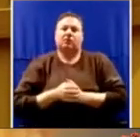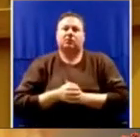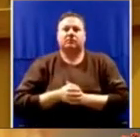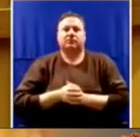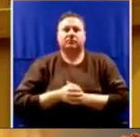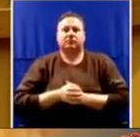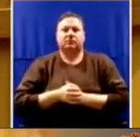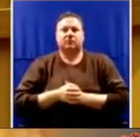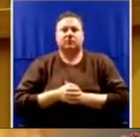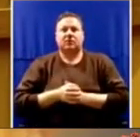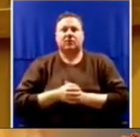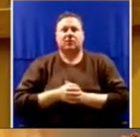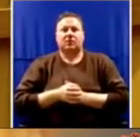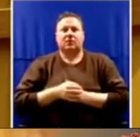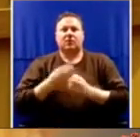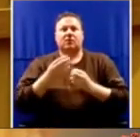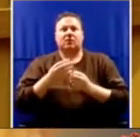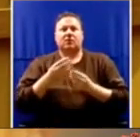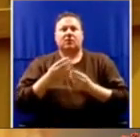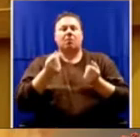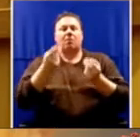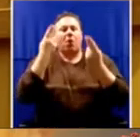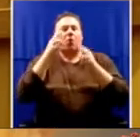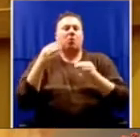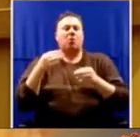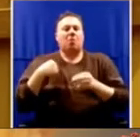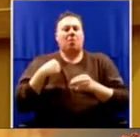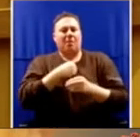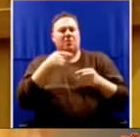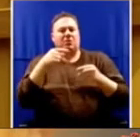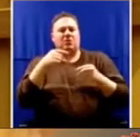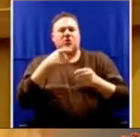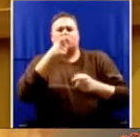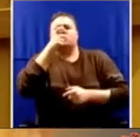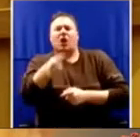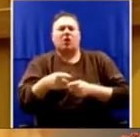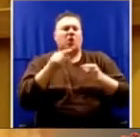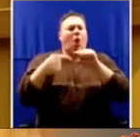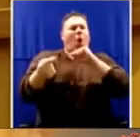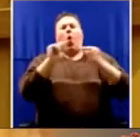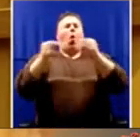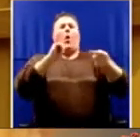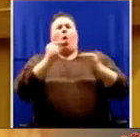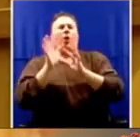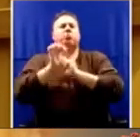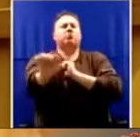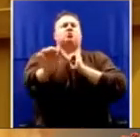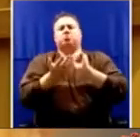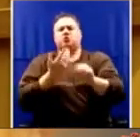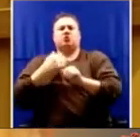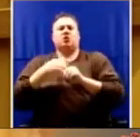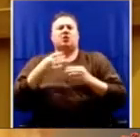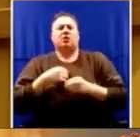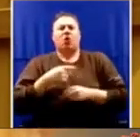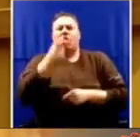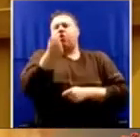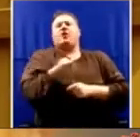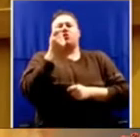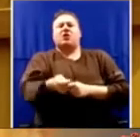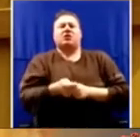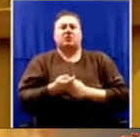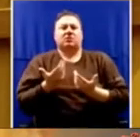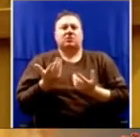some so-called honourable members shouting and screaming at one another, and others pushing members around. Some even made death threats, while others desperately called